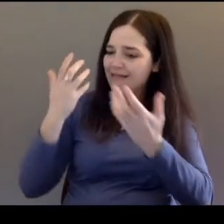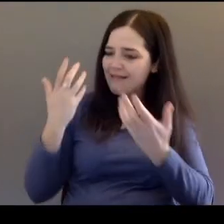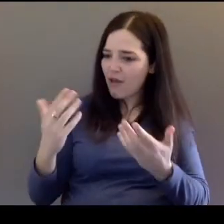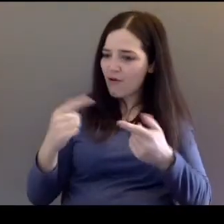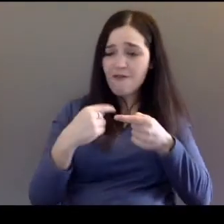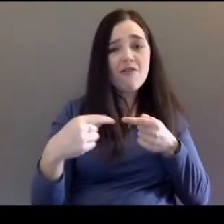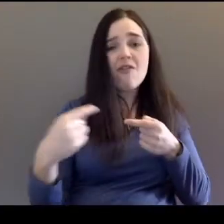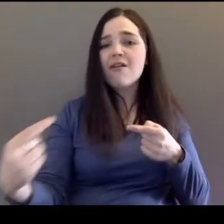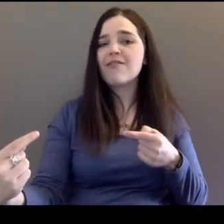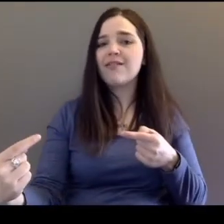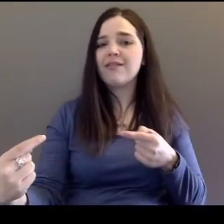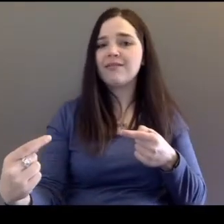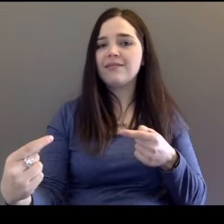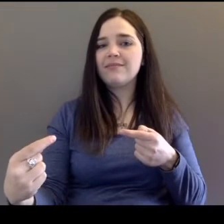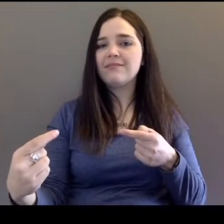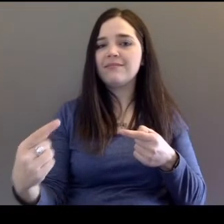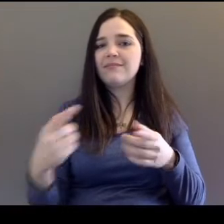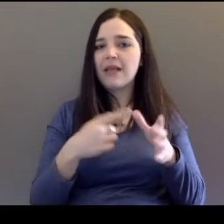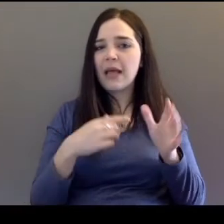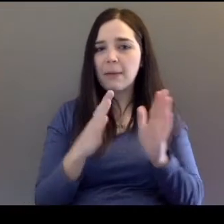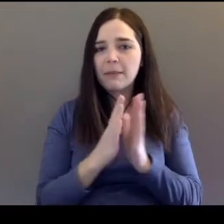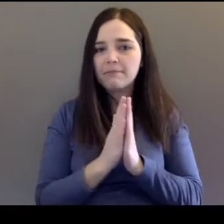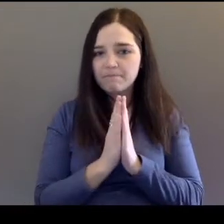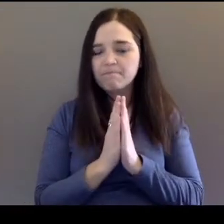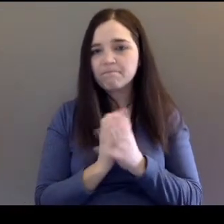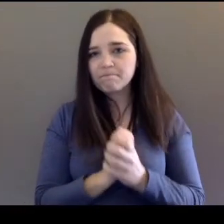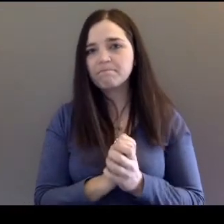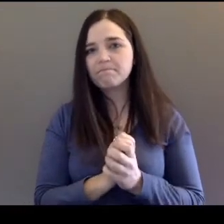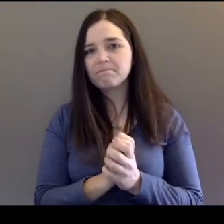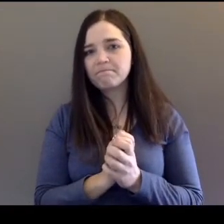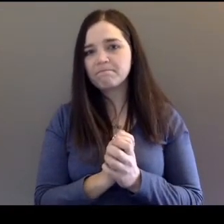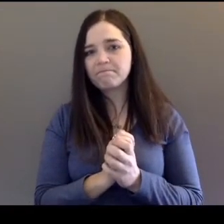forever. Amen.